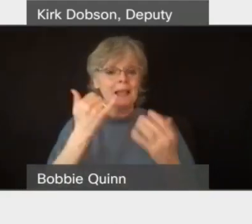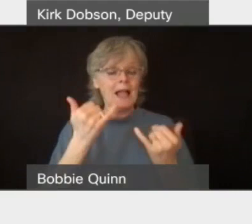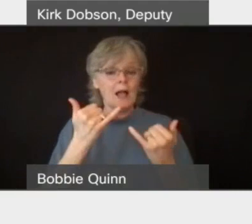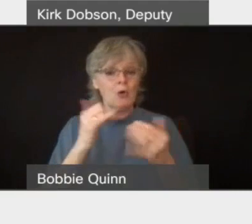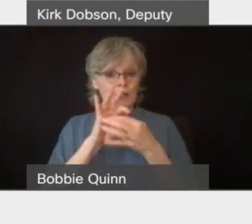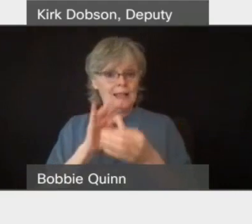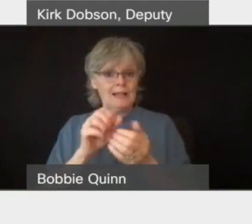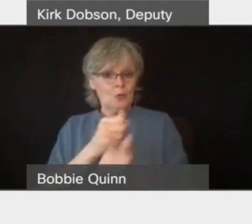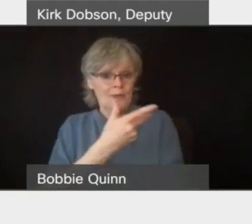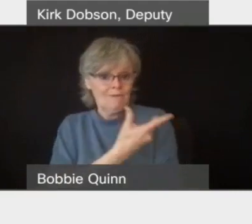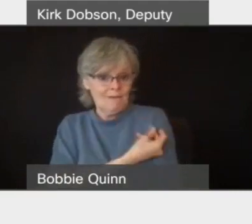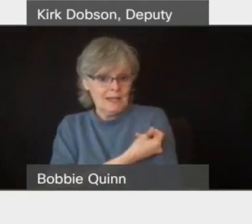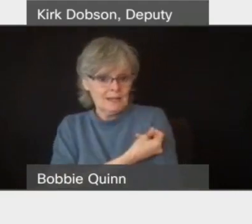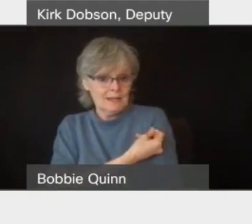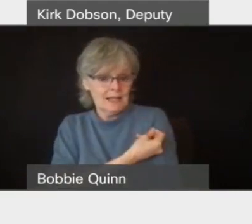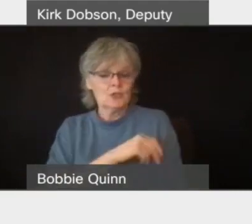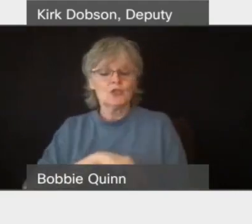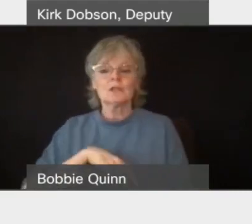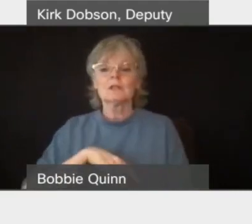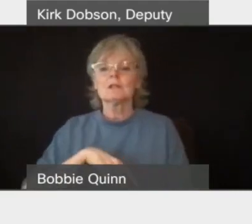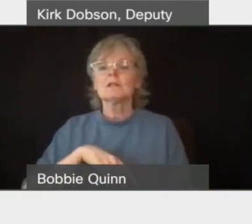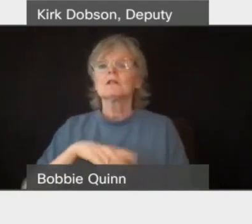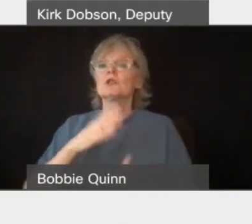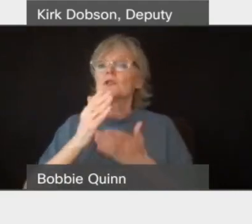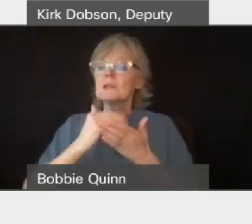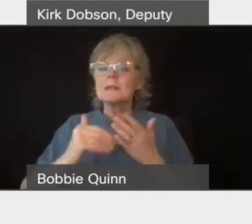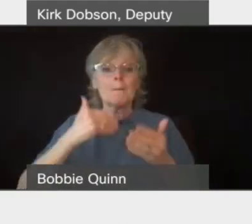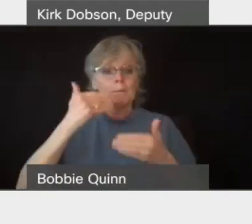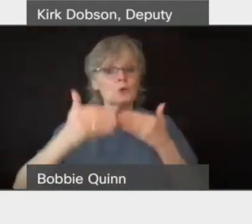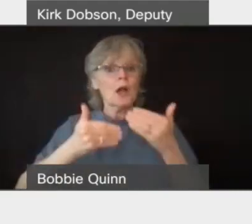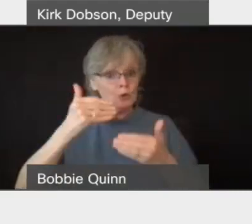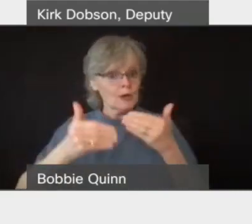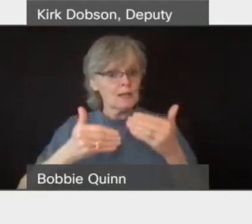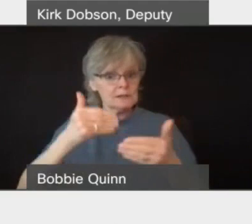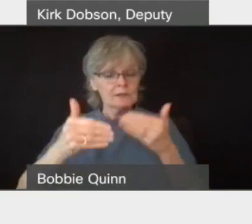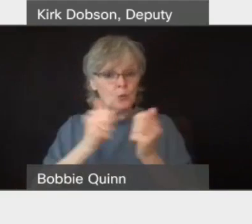vaccination, there has been some progress on this front.